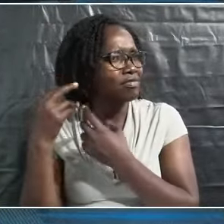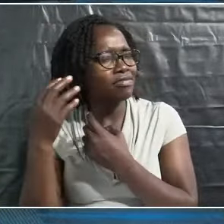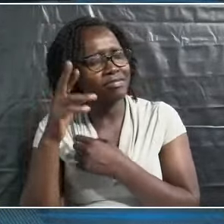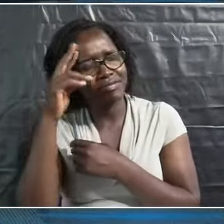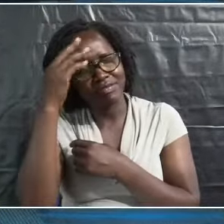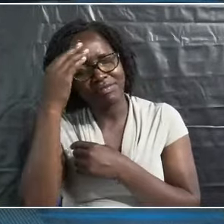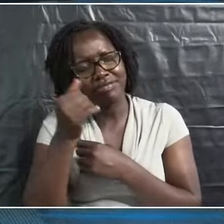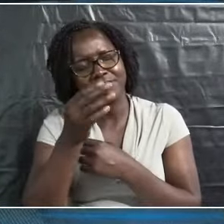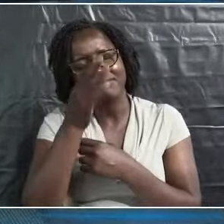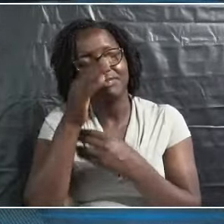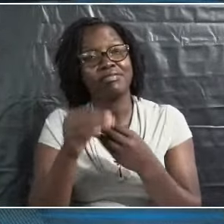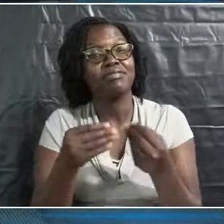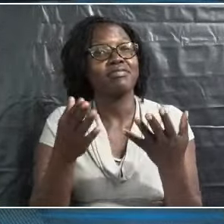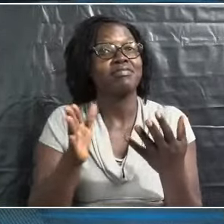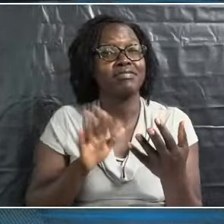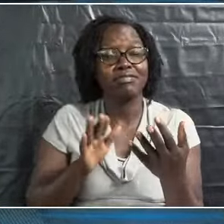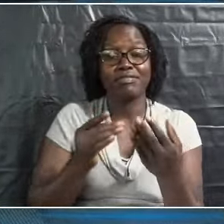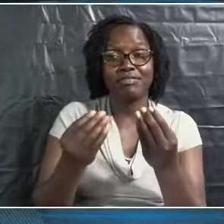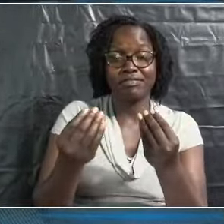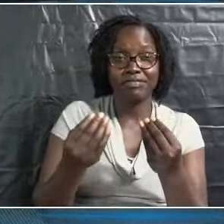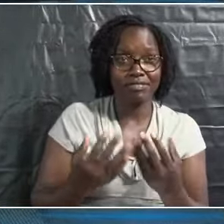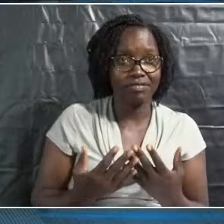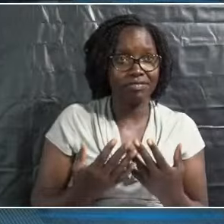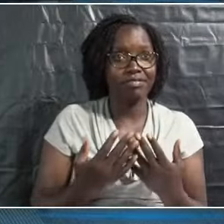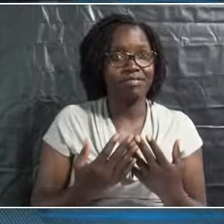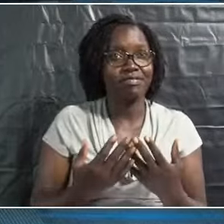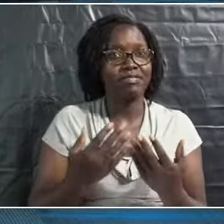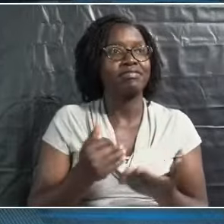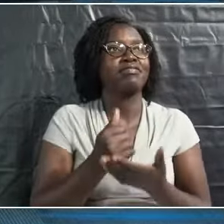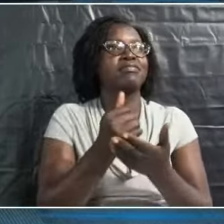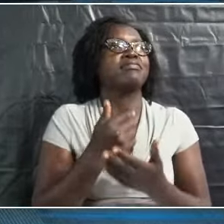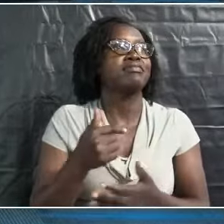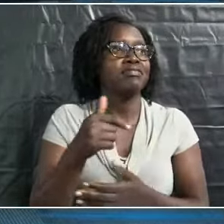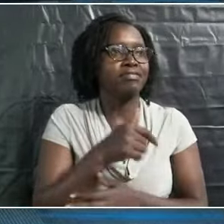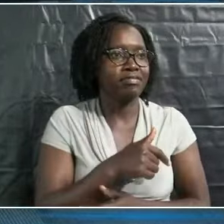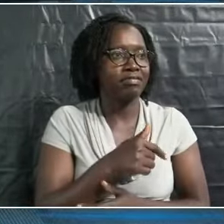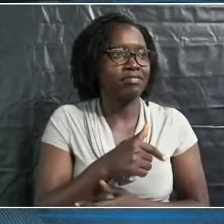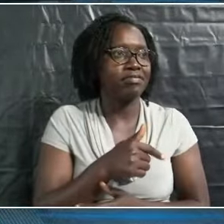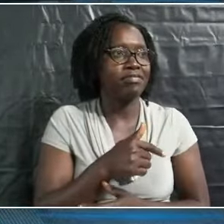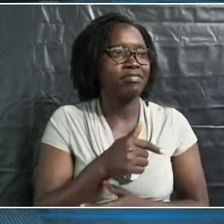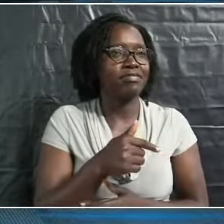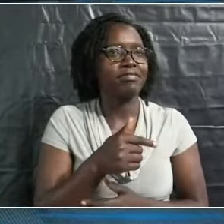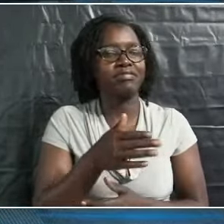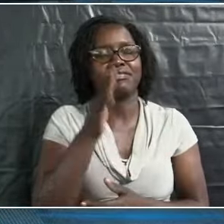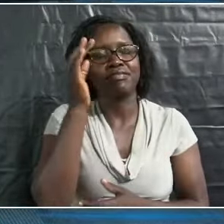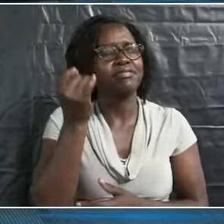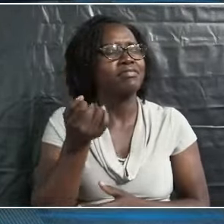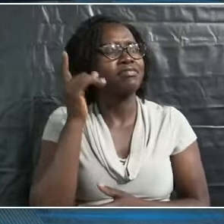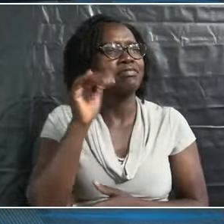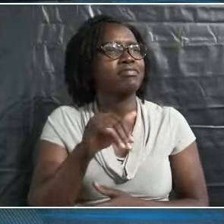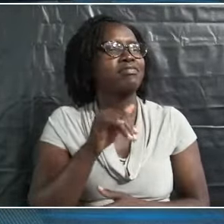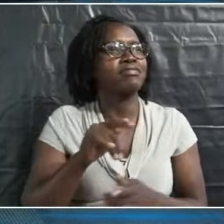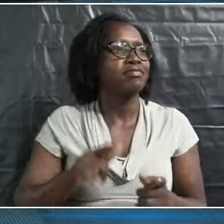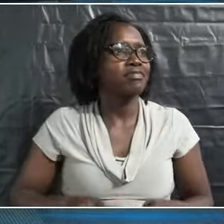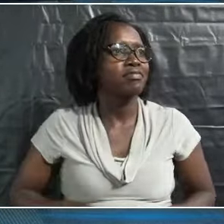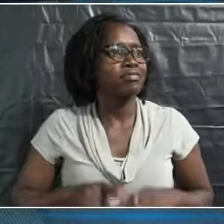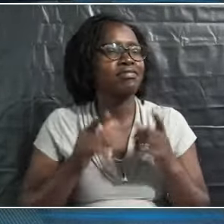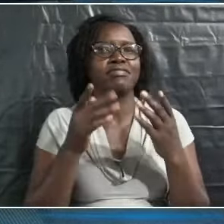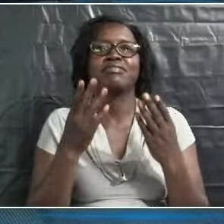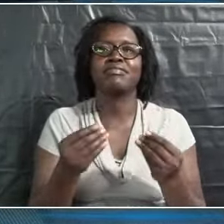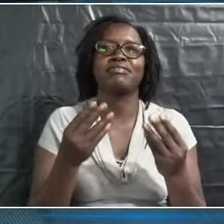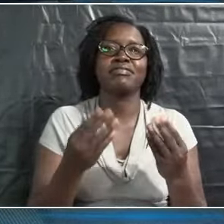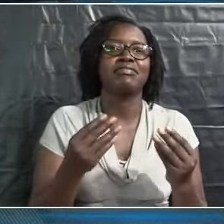God provided that woman to us is to help us. If God understood that life would be simple